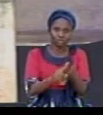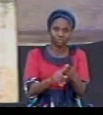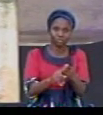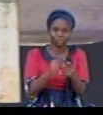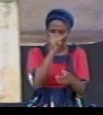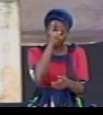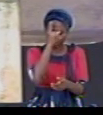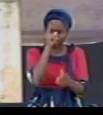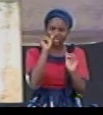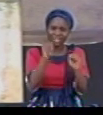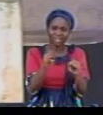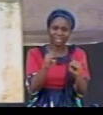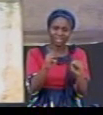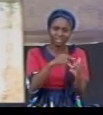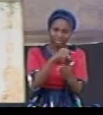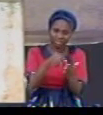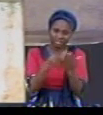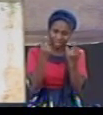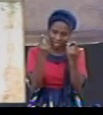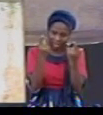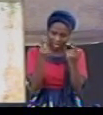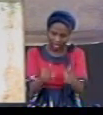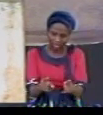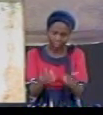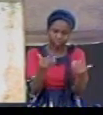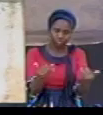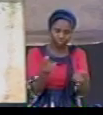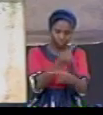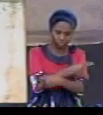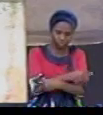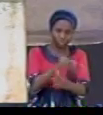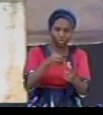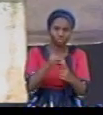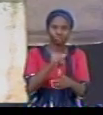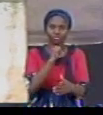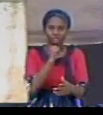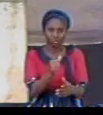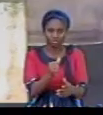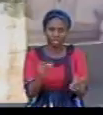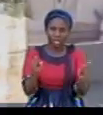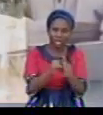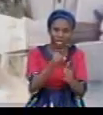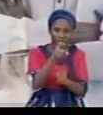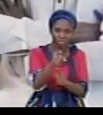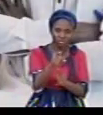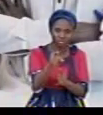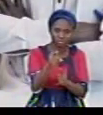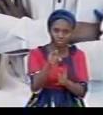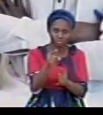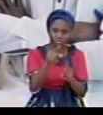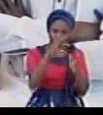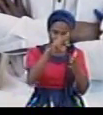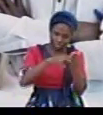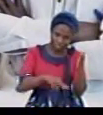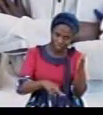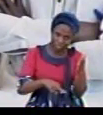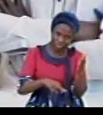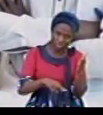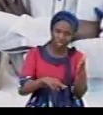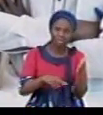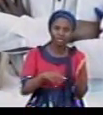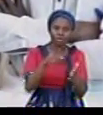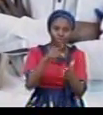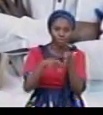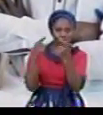will this not happen today? As you analyze, what happened to them will not happen to you.